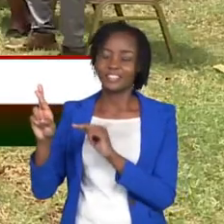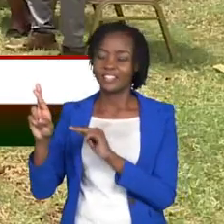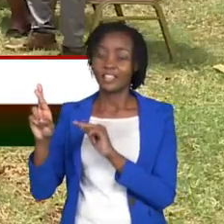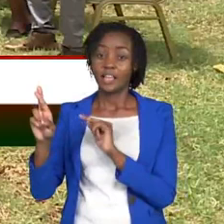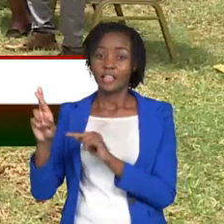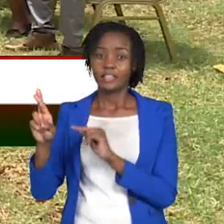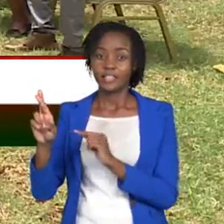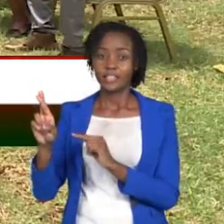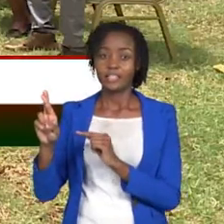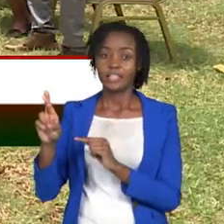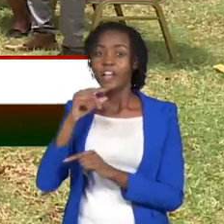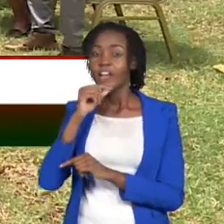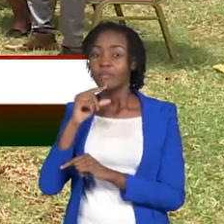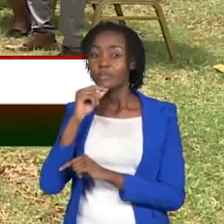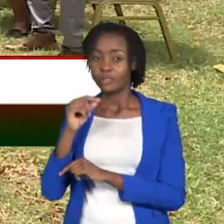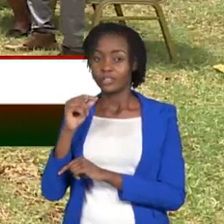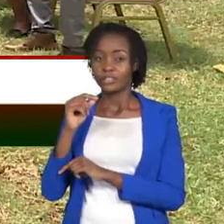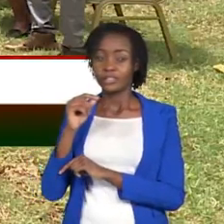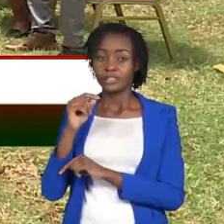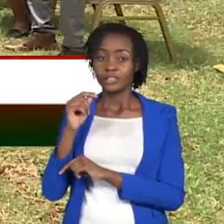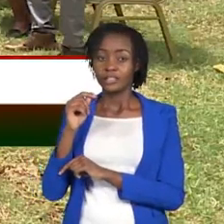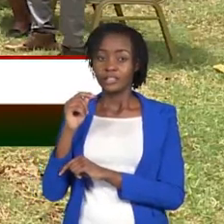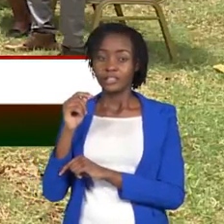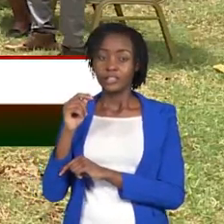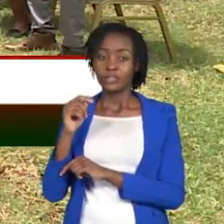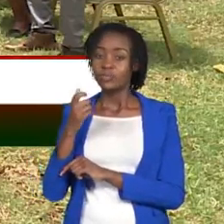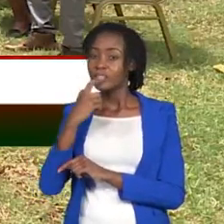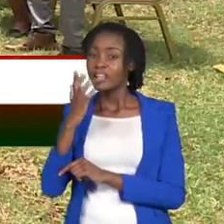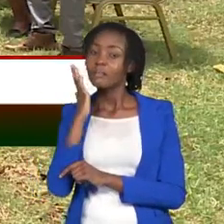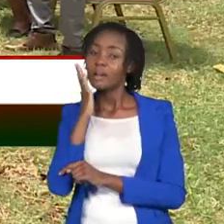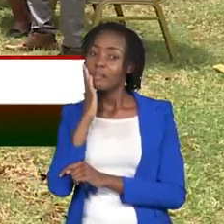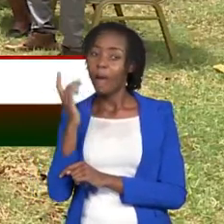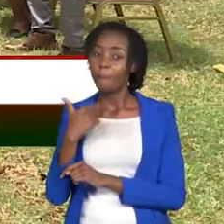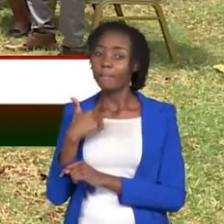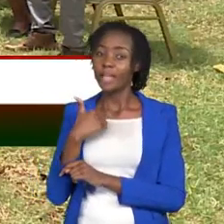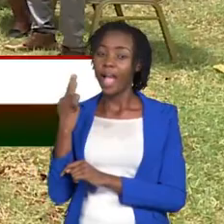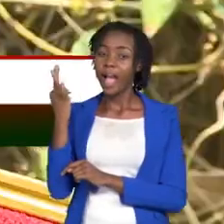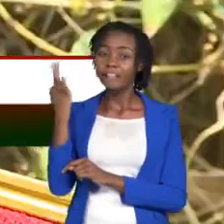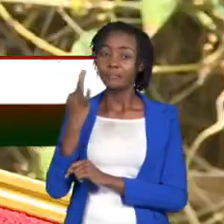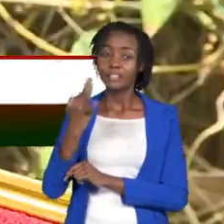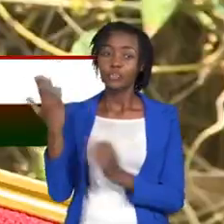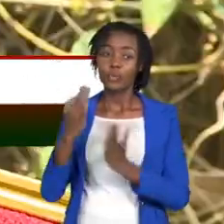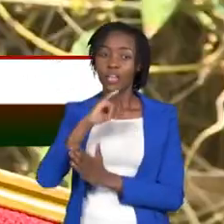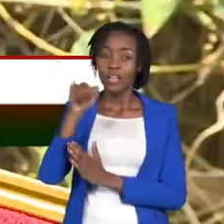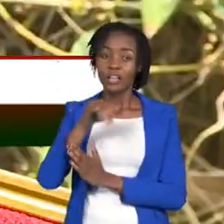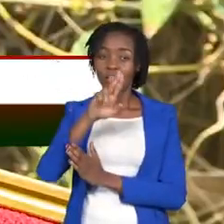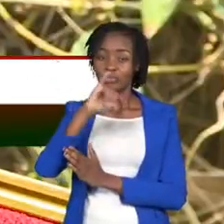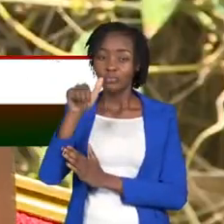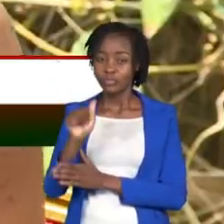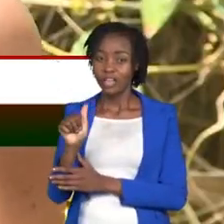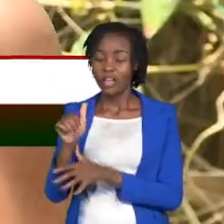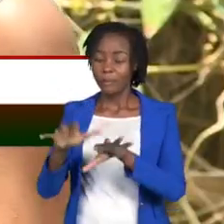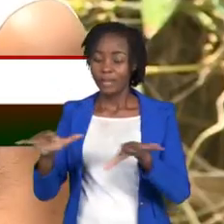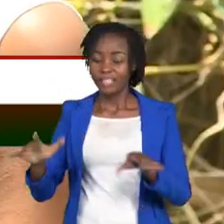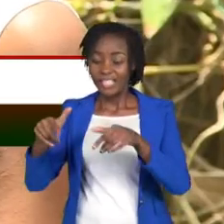has gone the extra mile, you know, to tell the mother, I am going to preach in Juja Market. You understand? And is sending